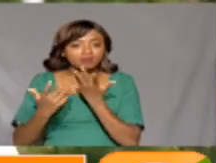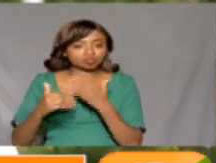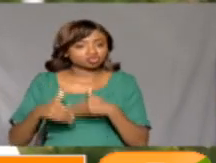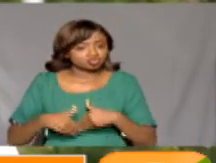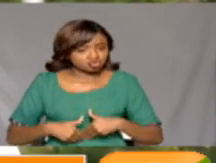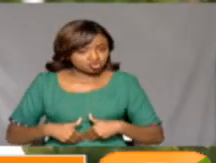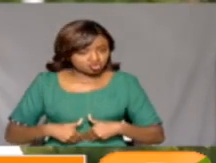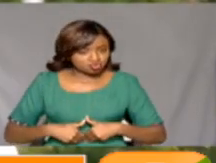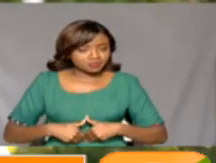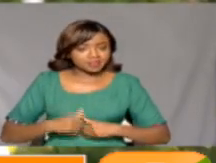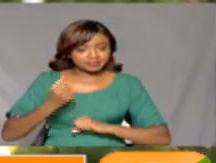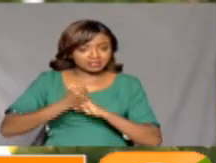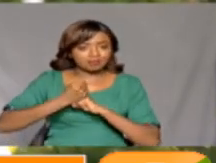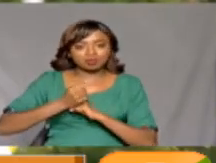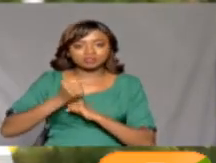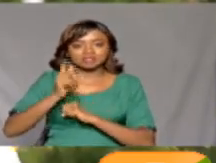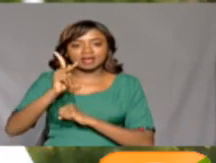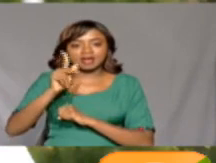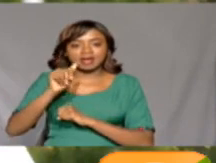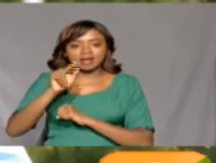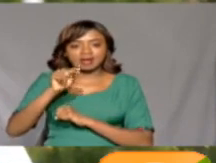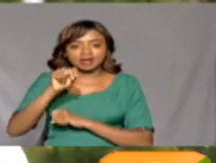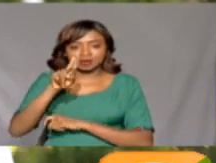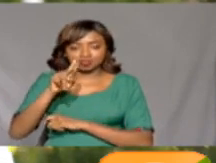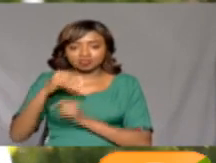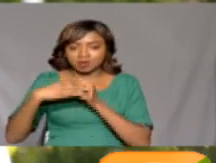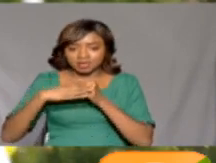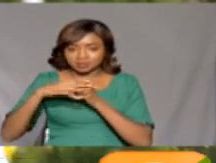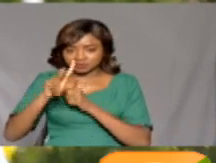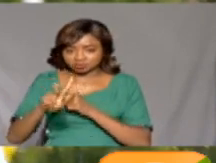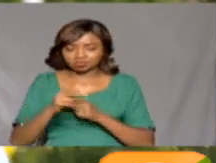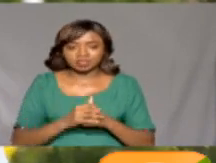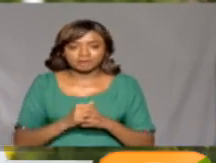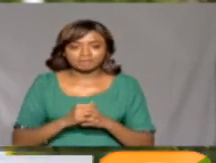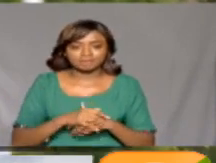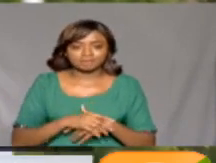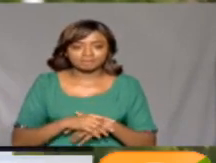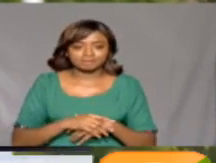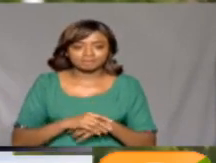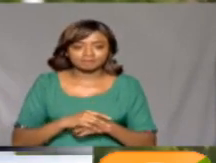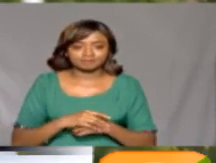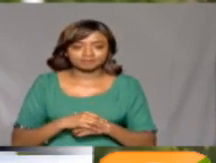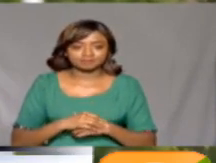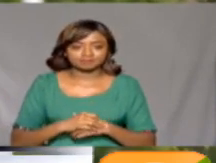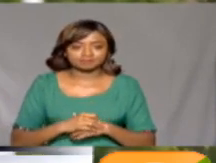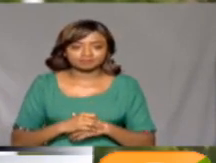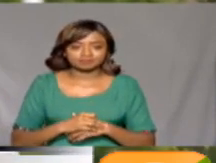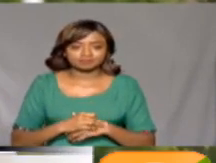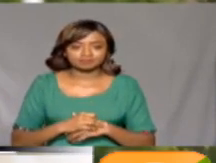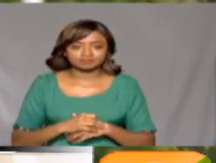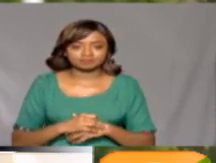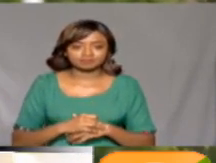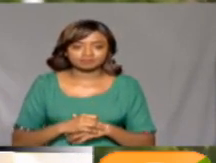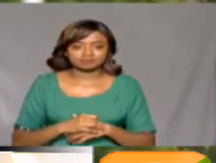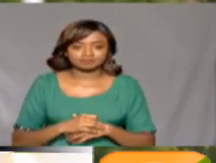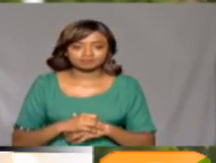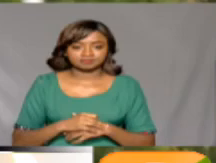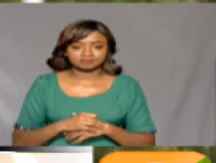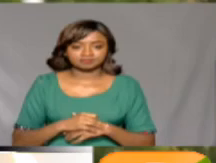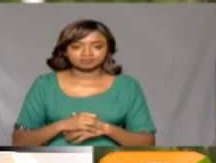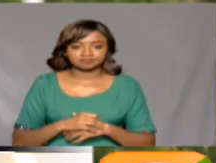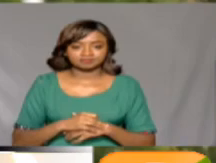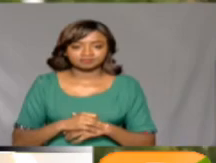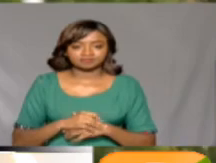were around the corner. And so we became of that part of that movement. Then I was a first year